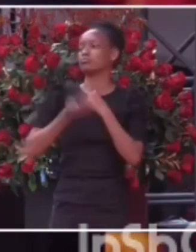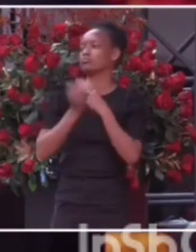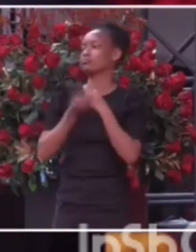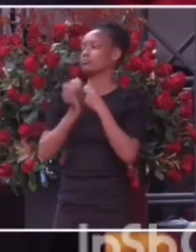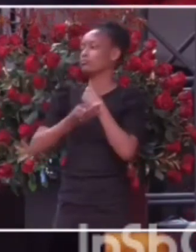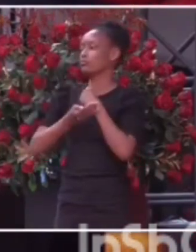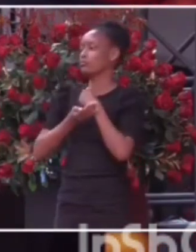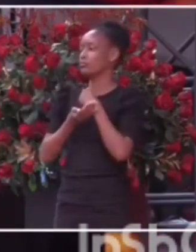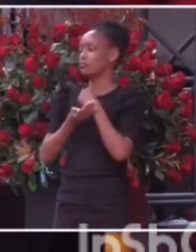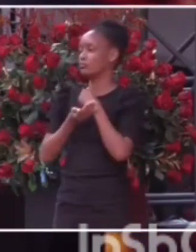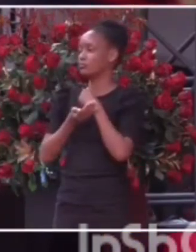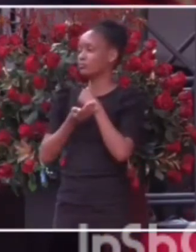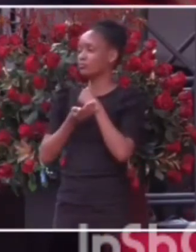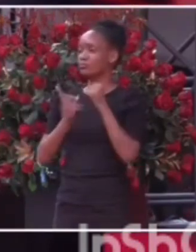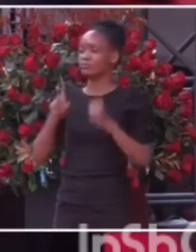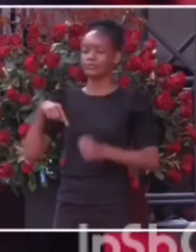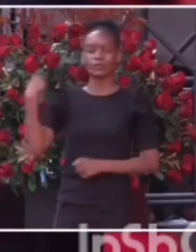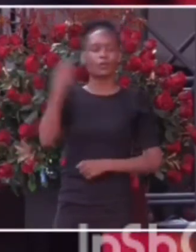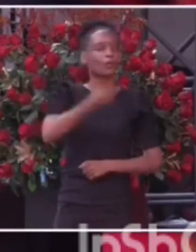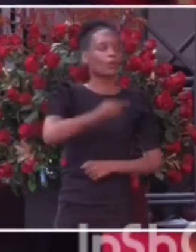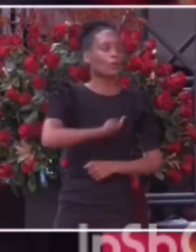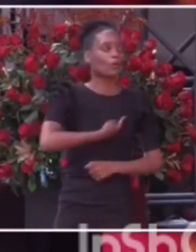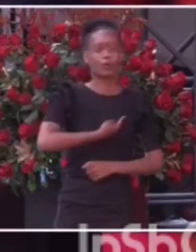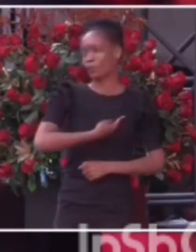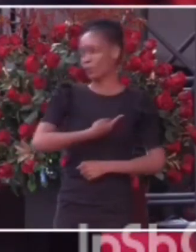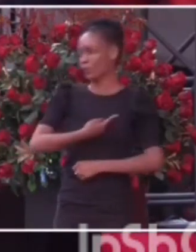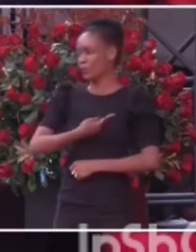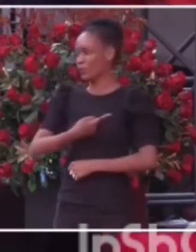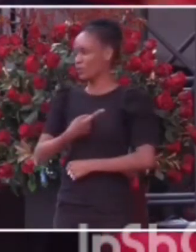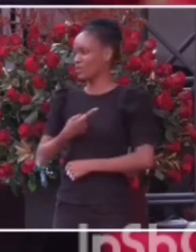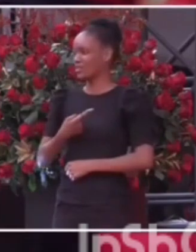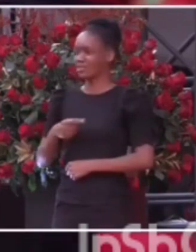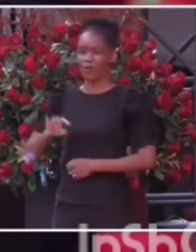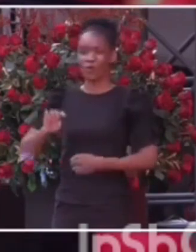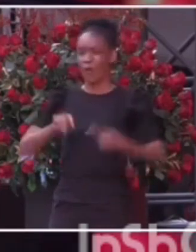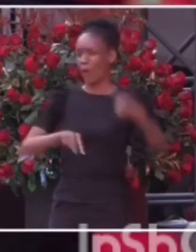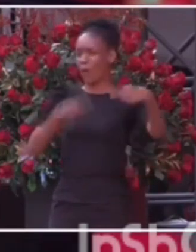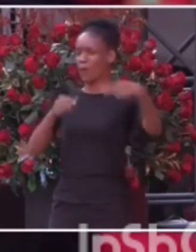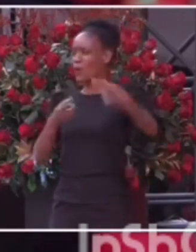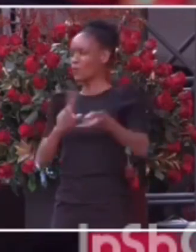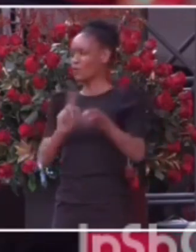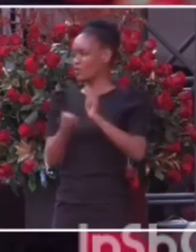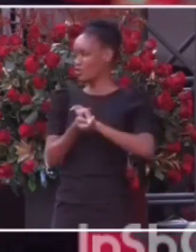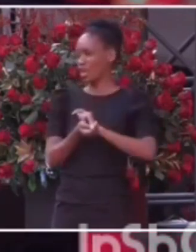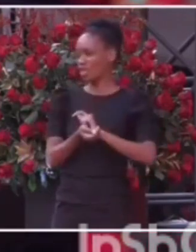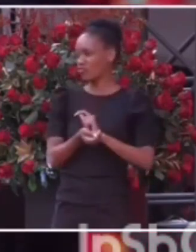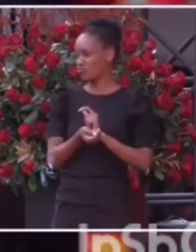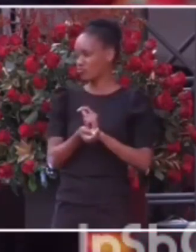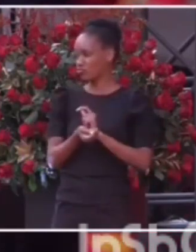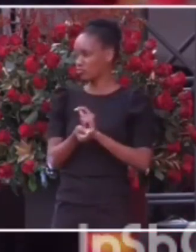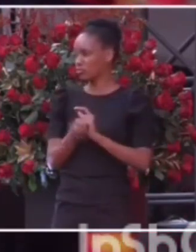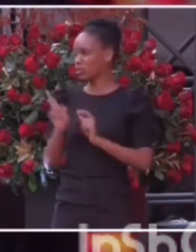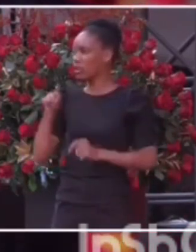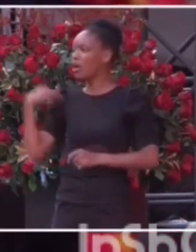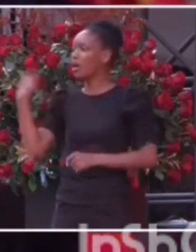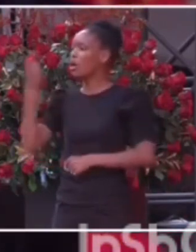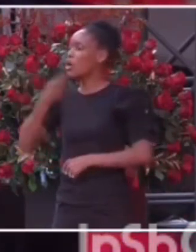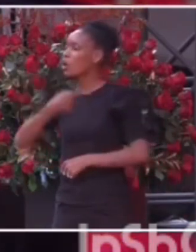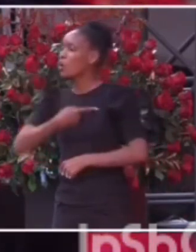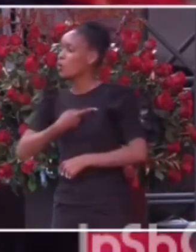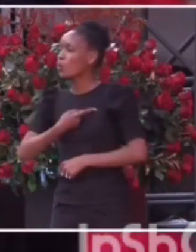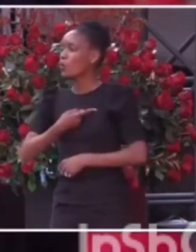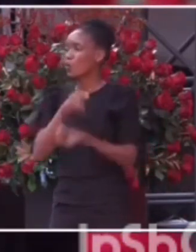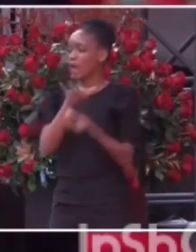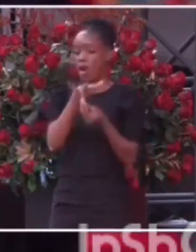We are not opposed to just transition, but we are not going to close our coal